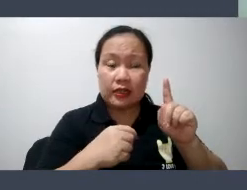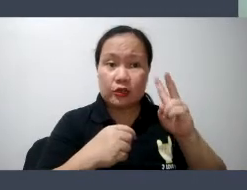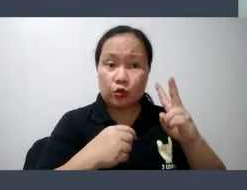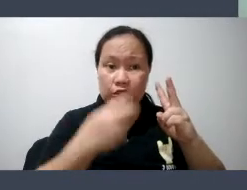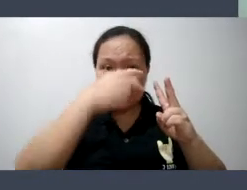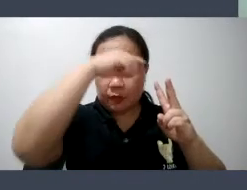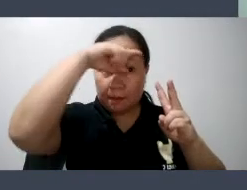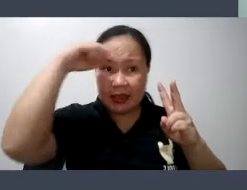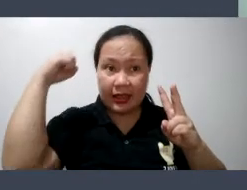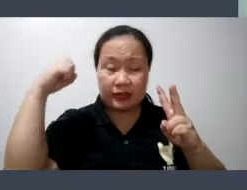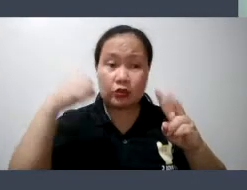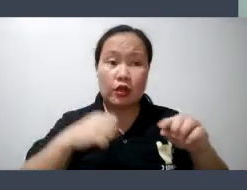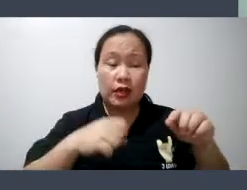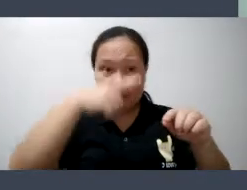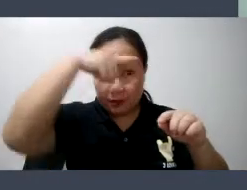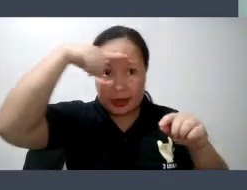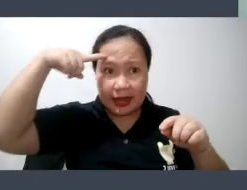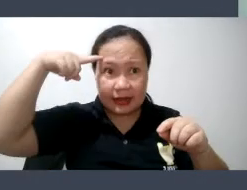correction tapes.